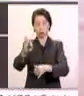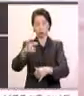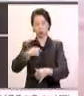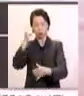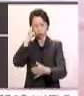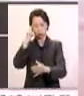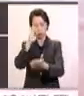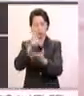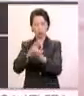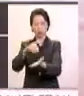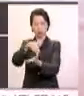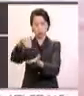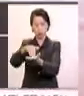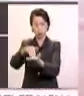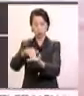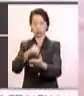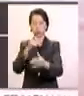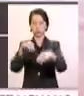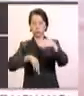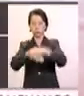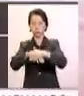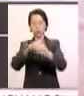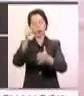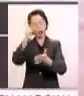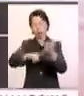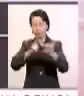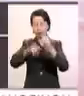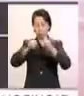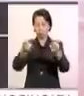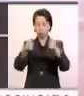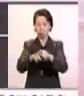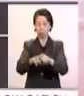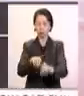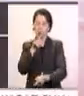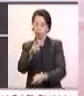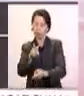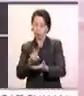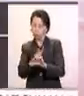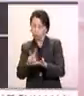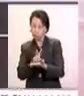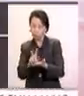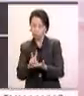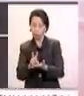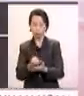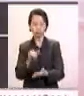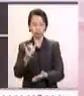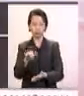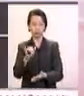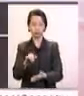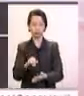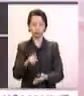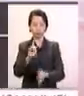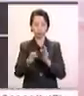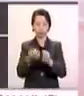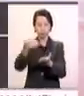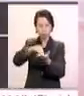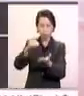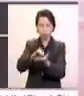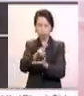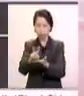So, I mean, it's football. Anything can happen. And we've been watching videos and, yeah, and we played against